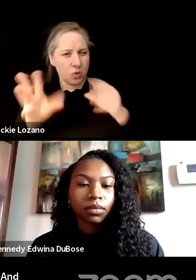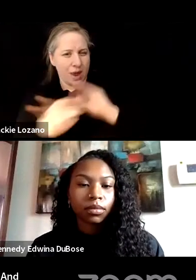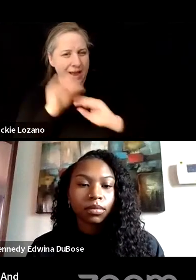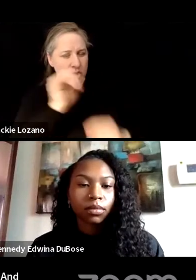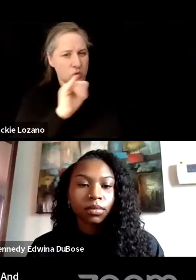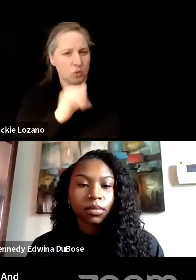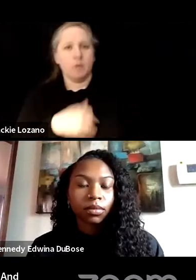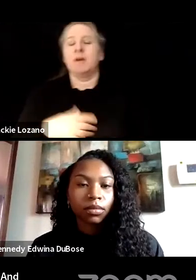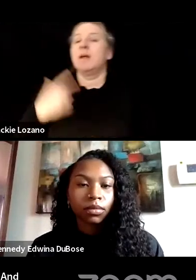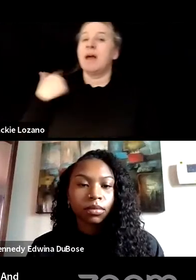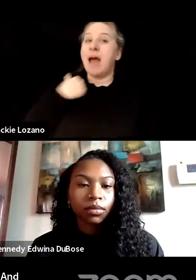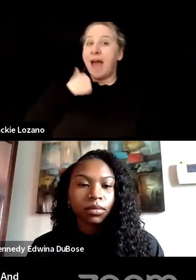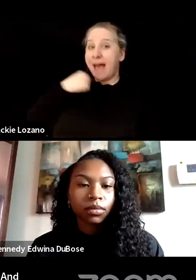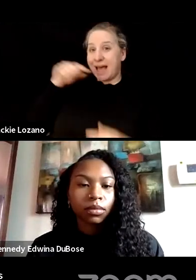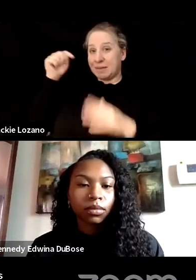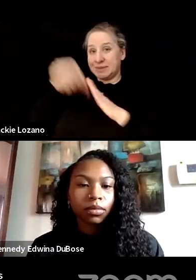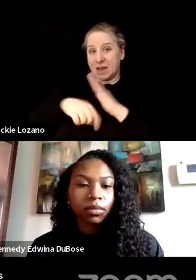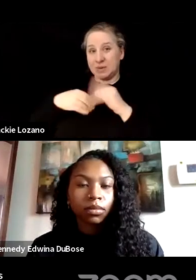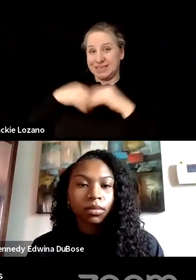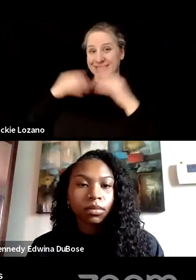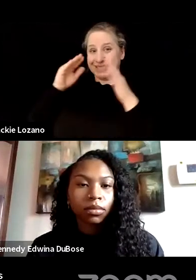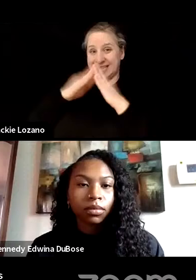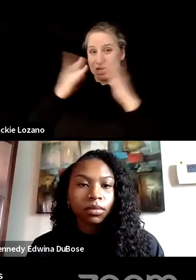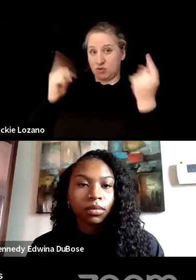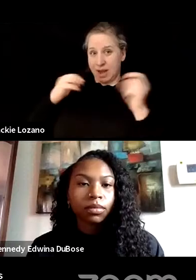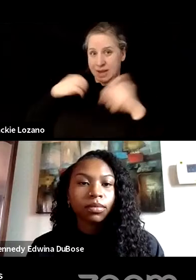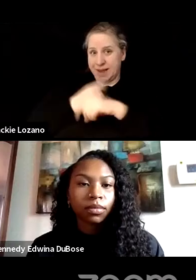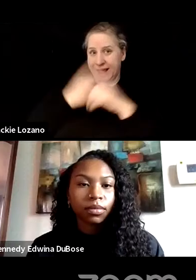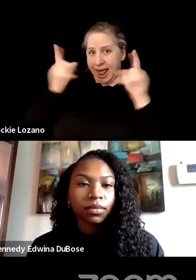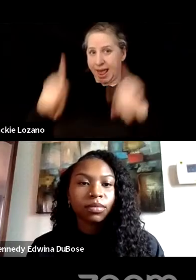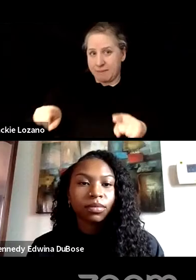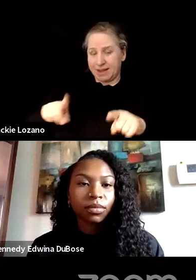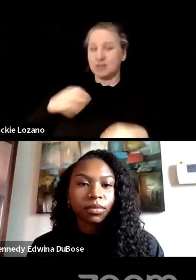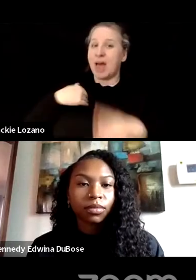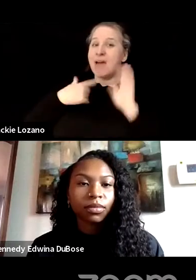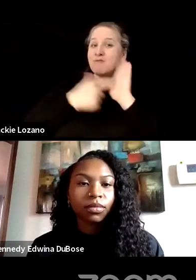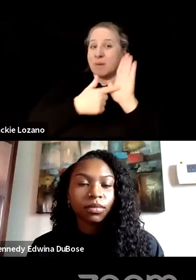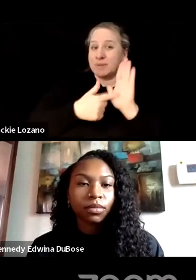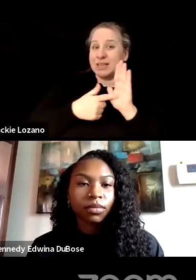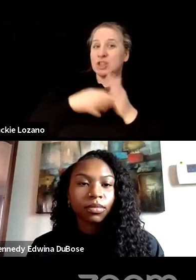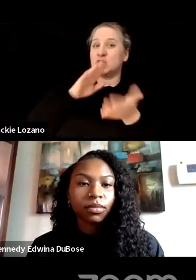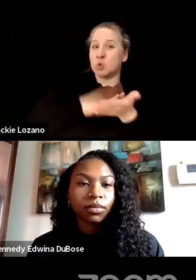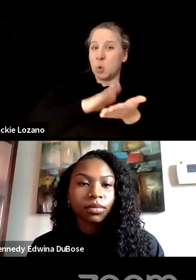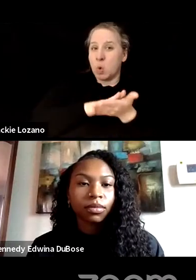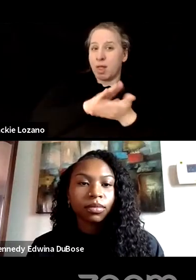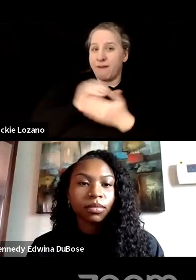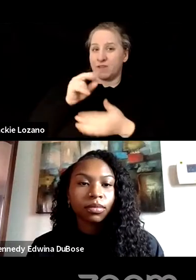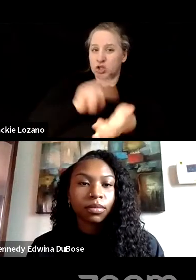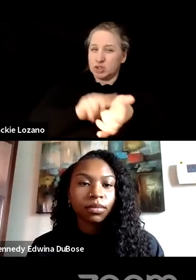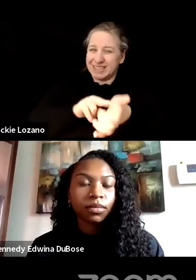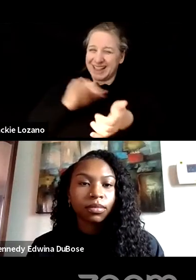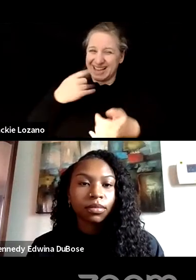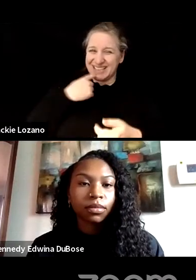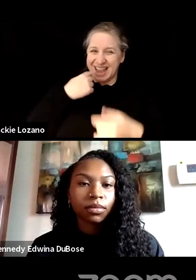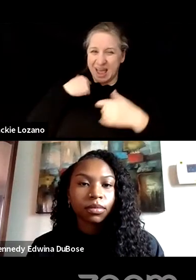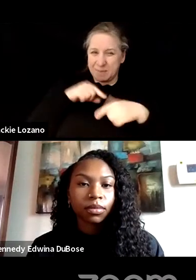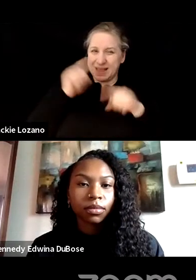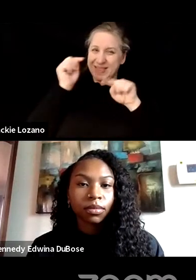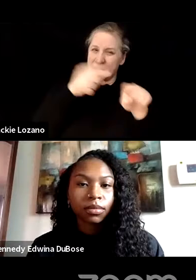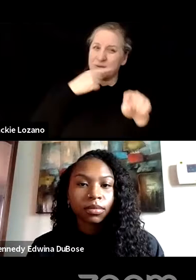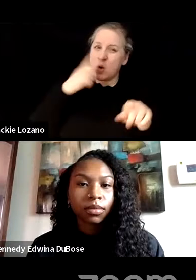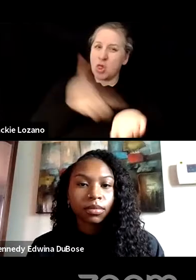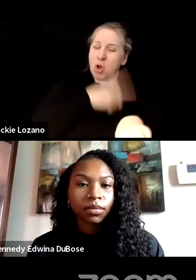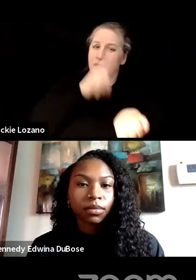Well, number one, I'm down in the city trying to make it happen. So I represent the School of Nursing, and I've, like I said, I've been down there for a long time, and we're